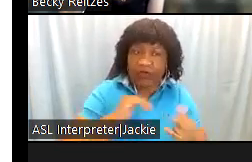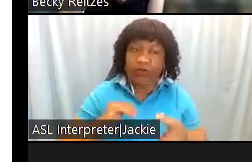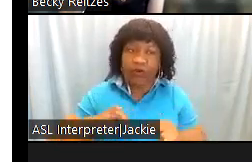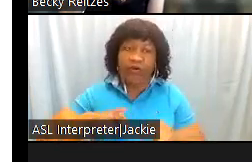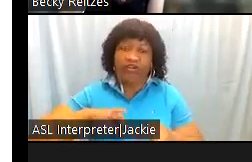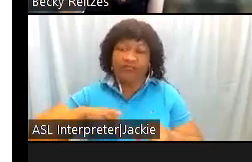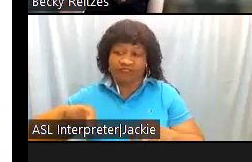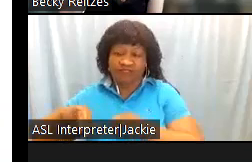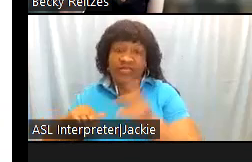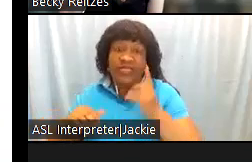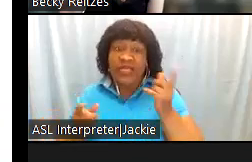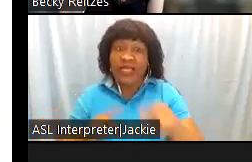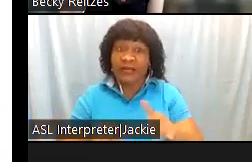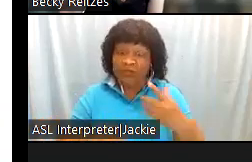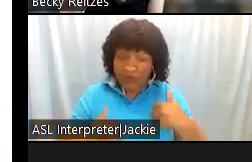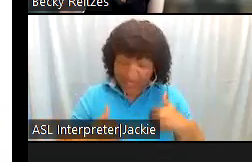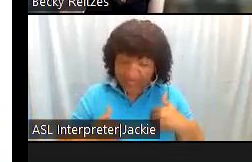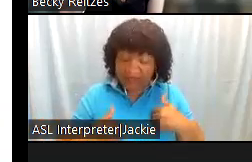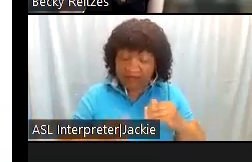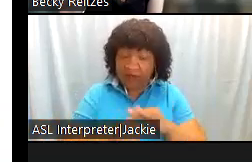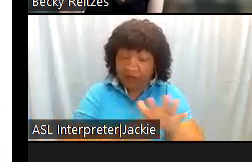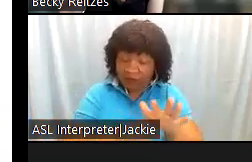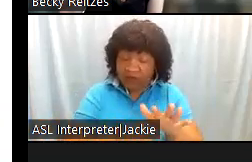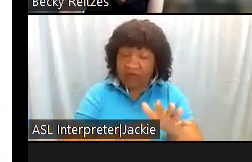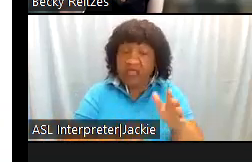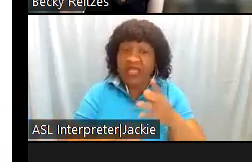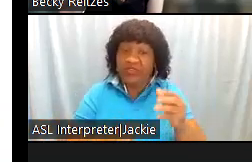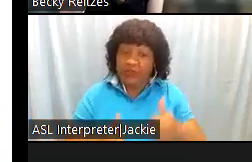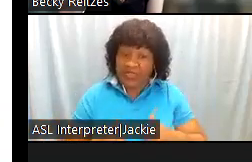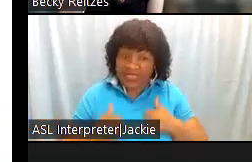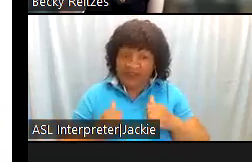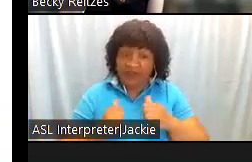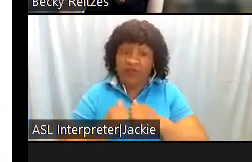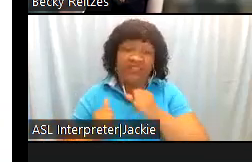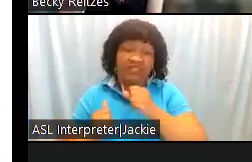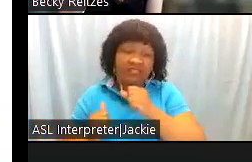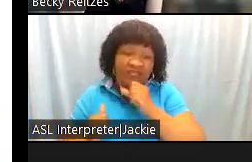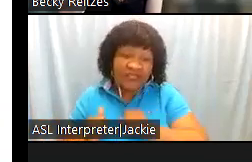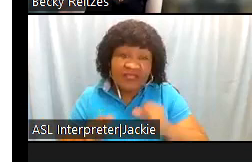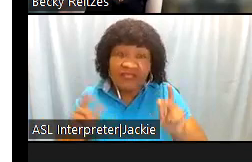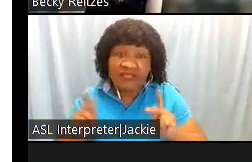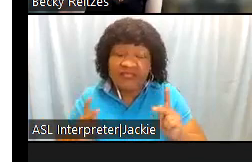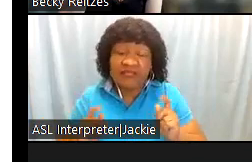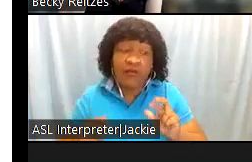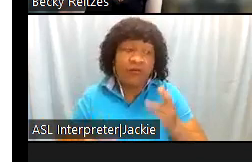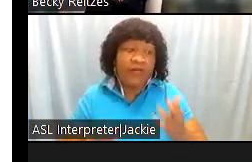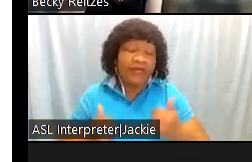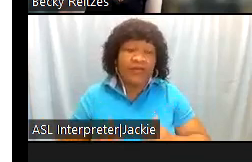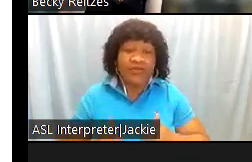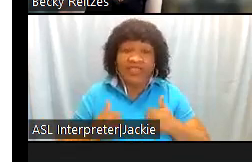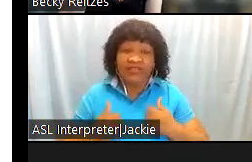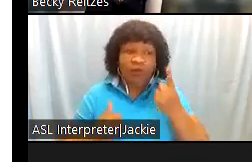get COVID, you live in a household with an elder, or you live in